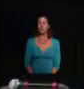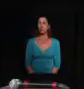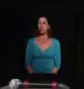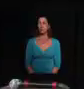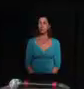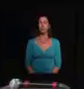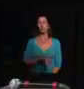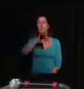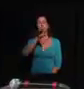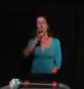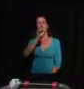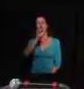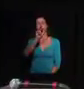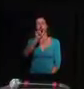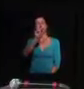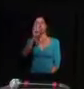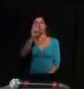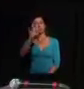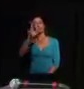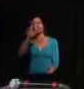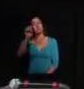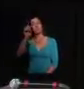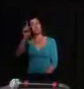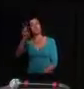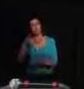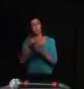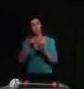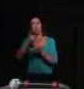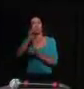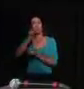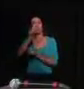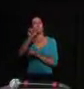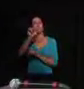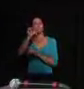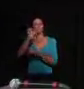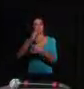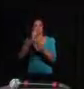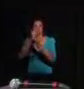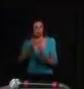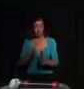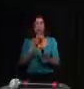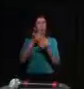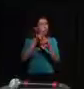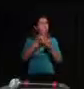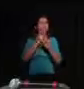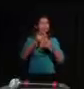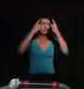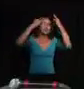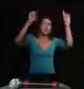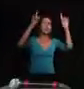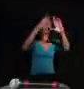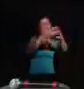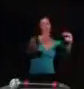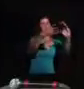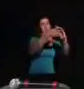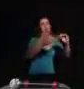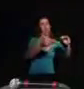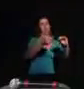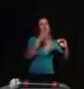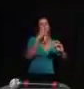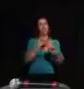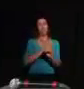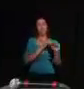Joan Blood of Racing Tea Quilts is a Make a Change Canada success story. Now, if you would join me in